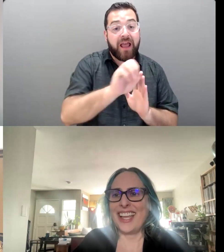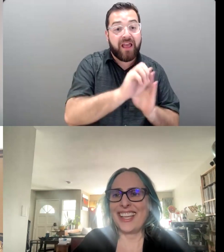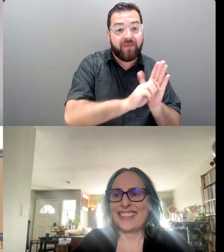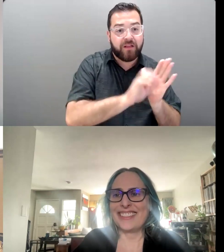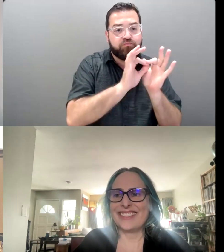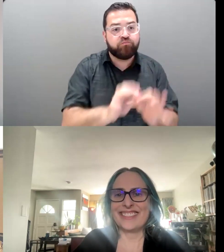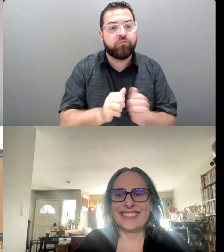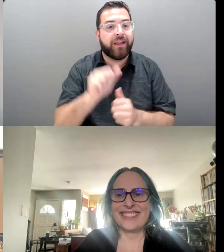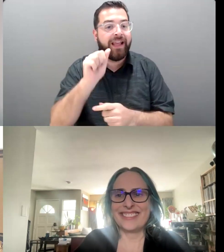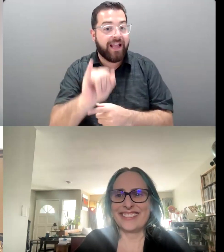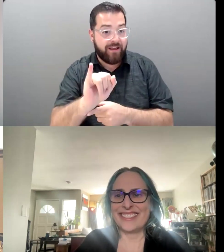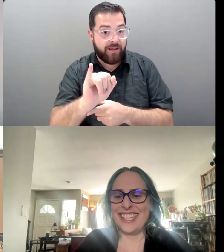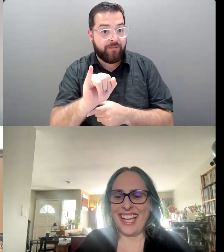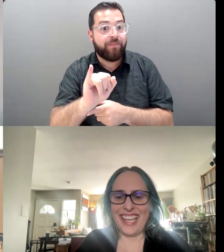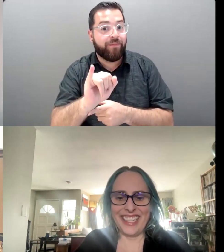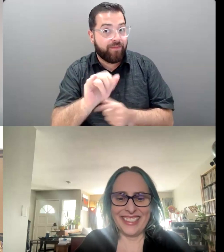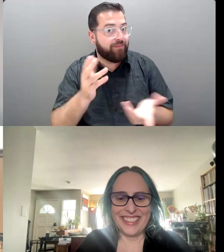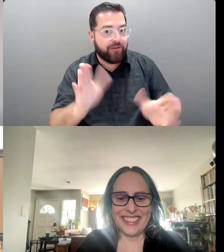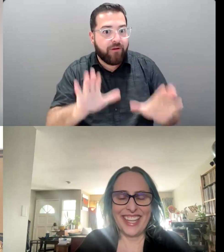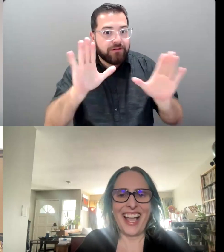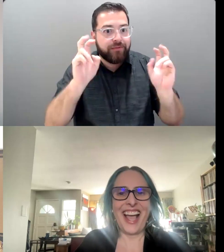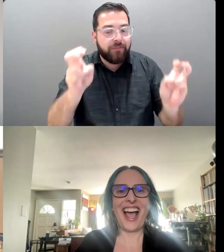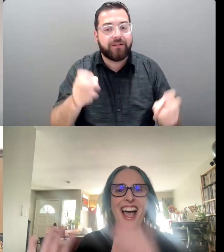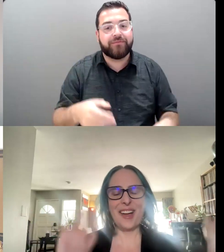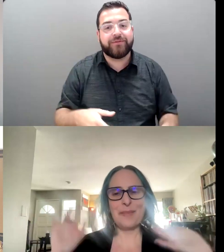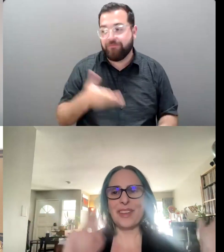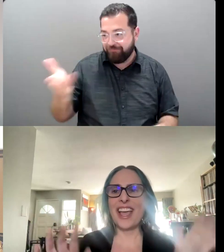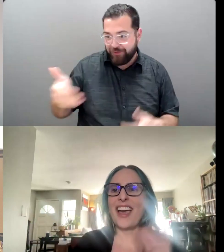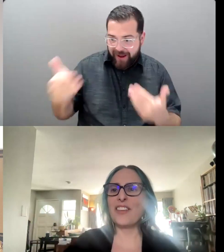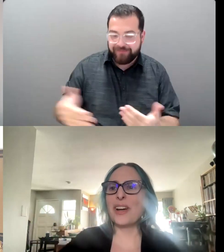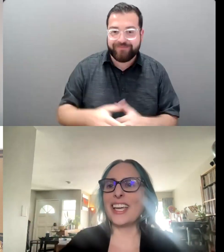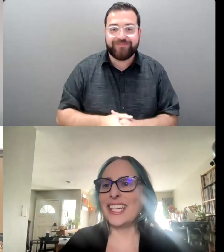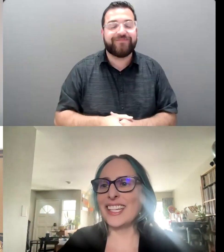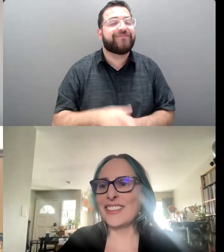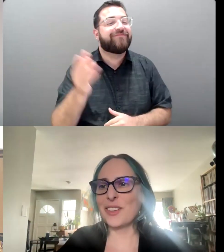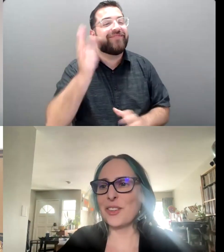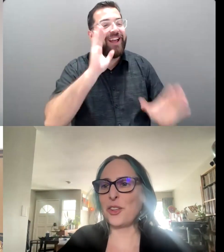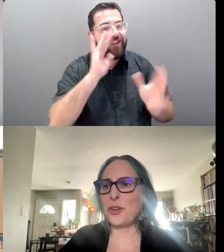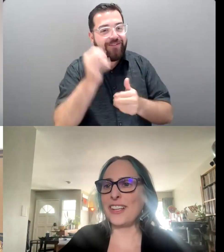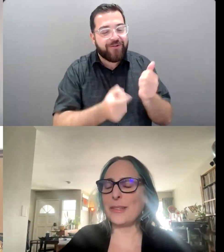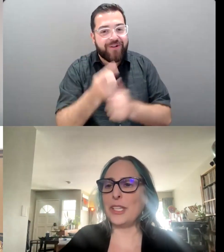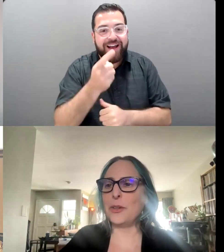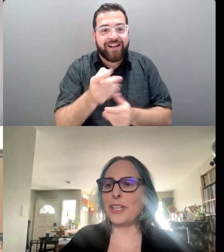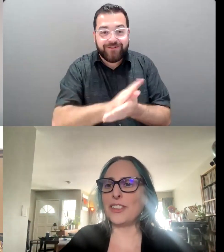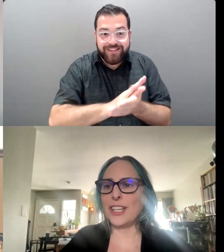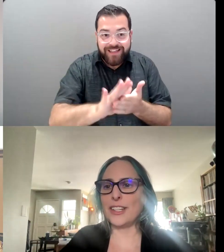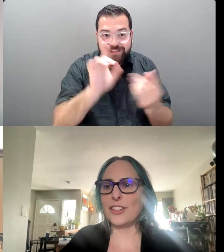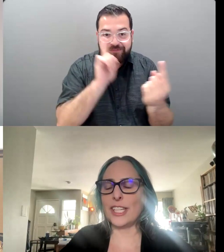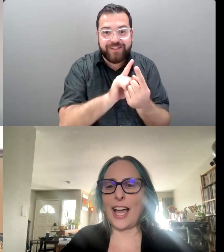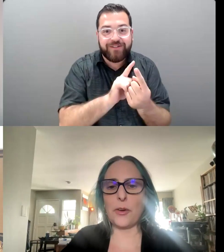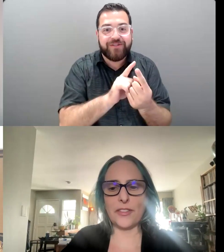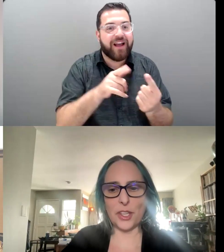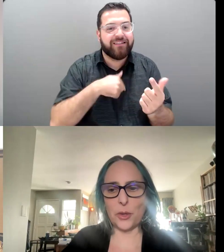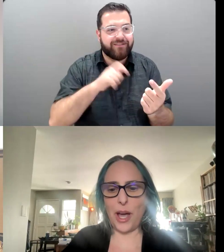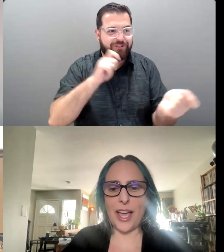is awesome. So go ahead, Julie. Hey. Hey everyone, it is so nice to meet you. I'm going to change